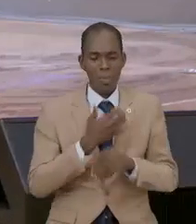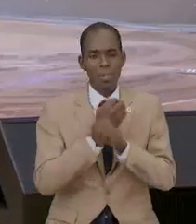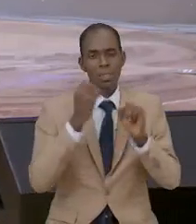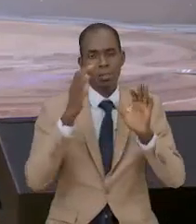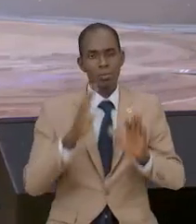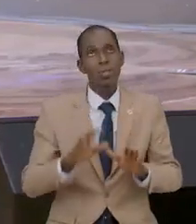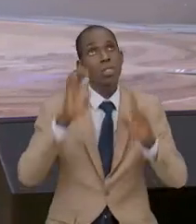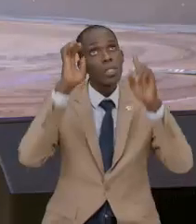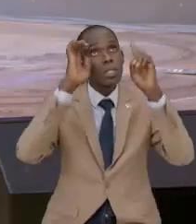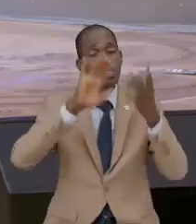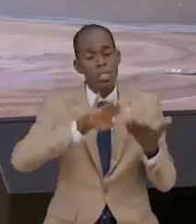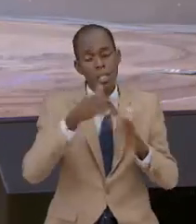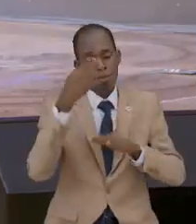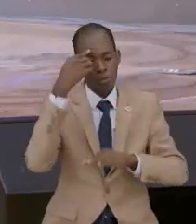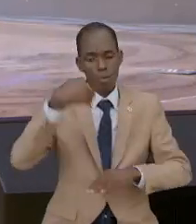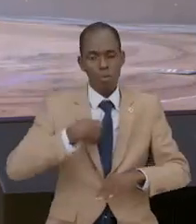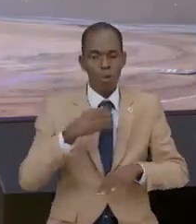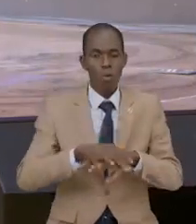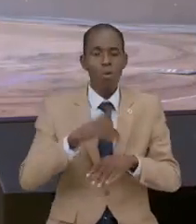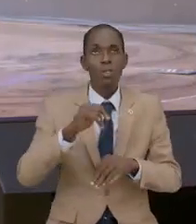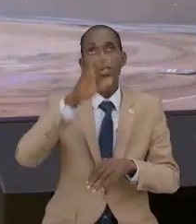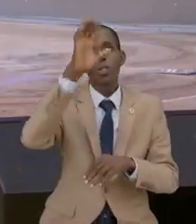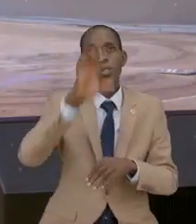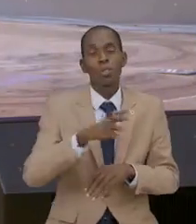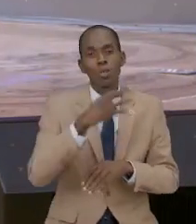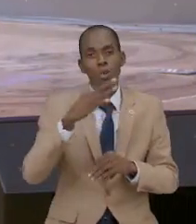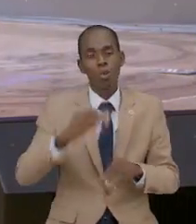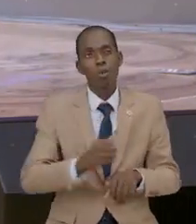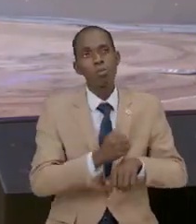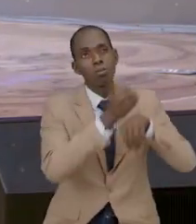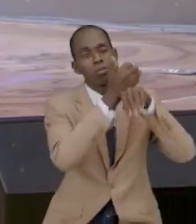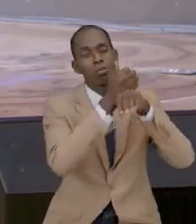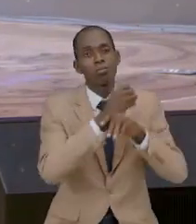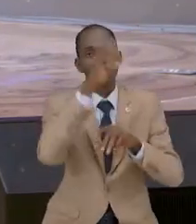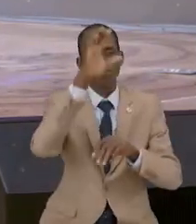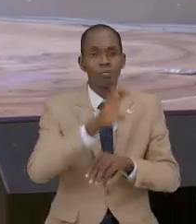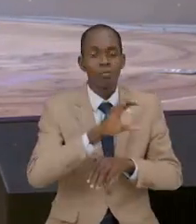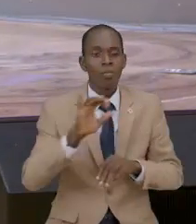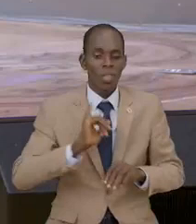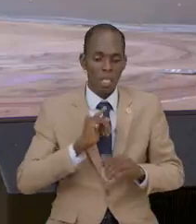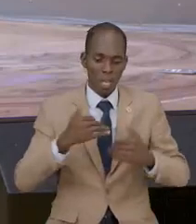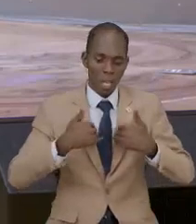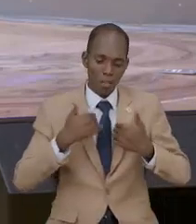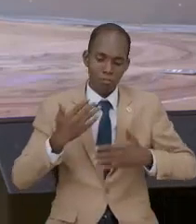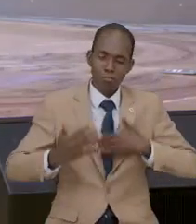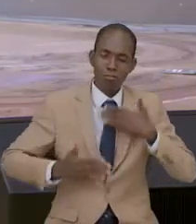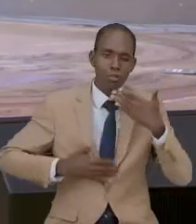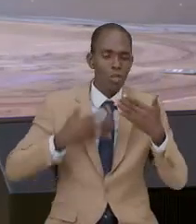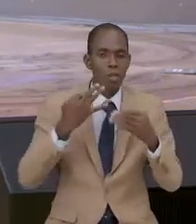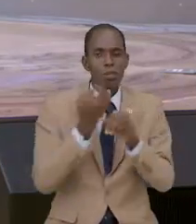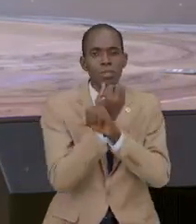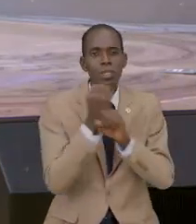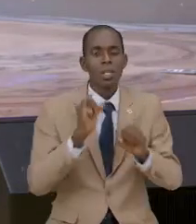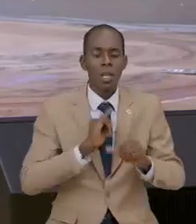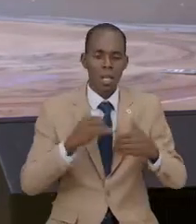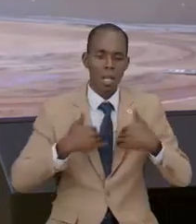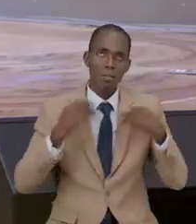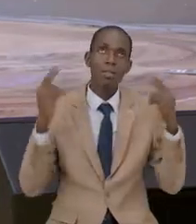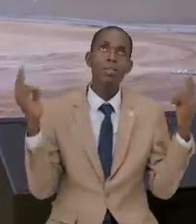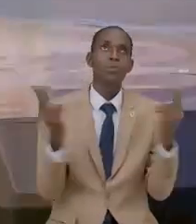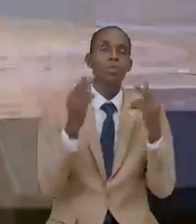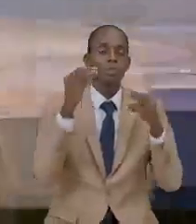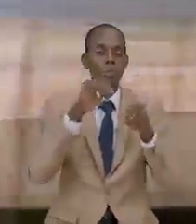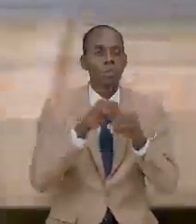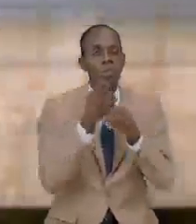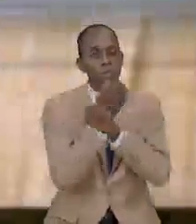died for me on the cross of Calvary. I have the joy of salvation. I have the victory in salvation. I